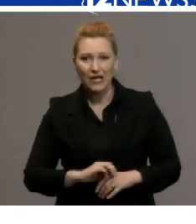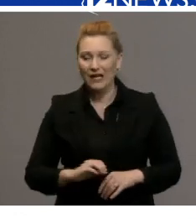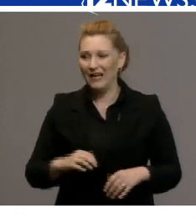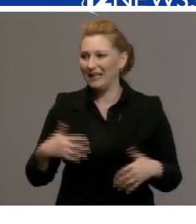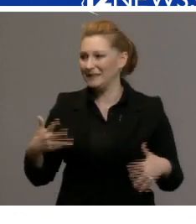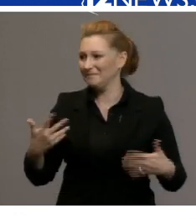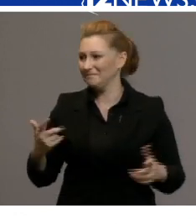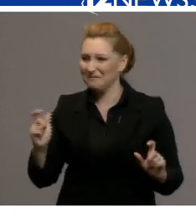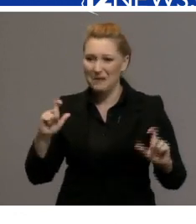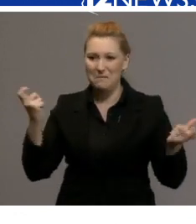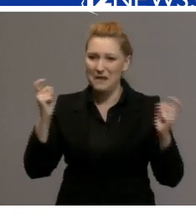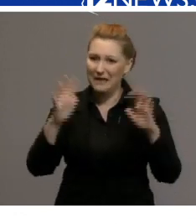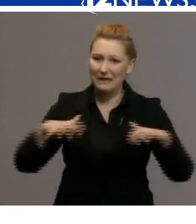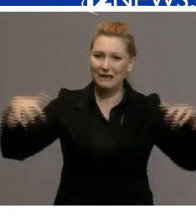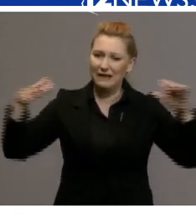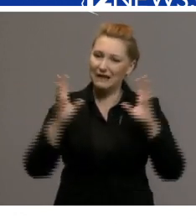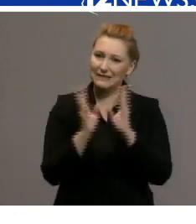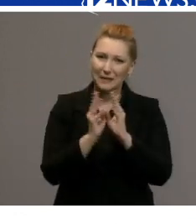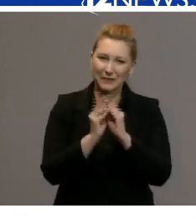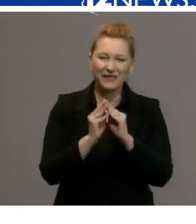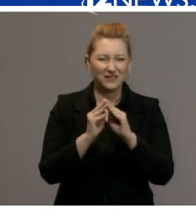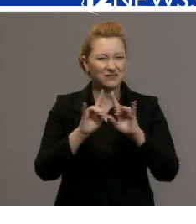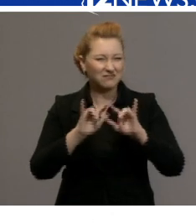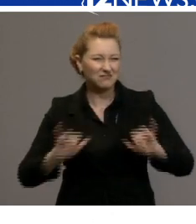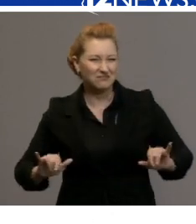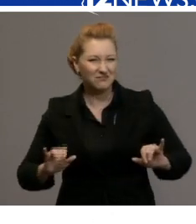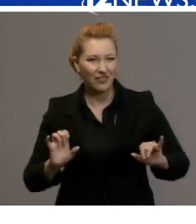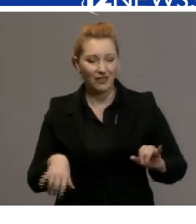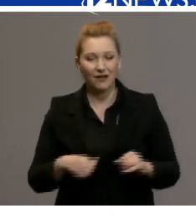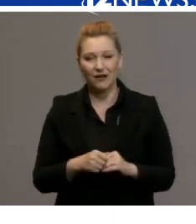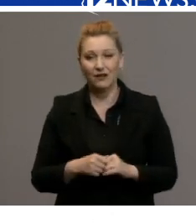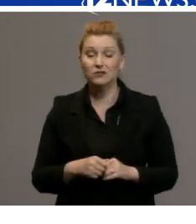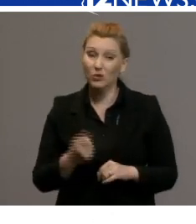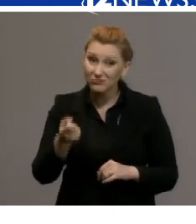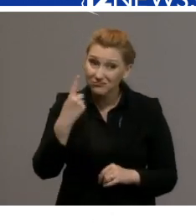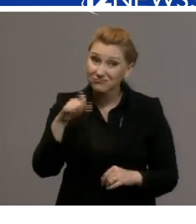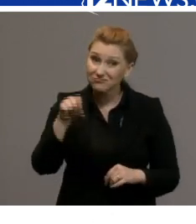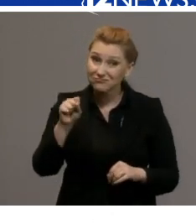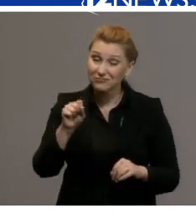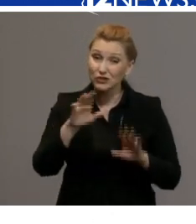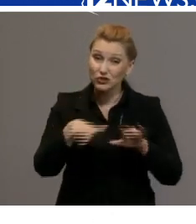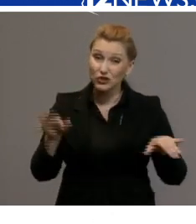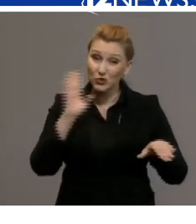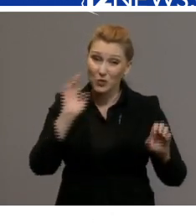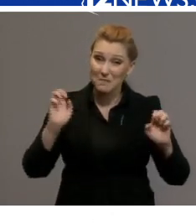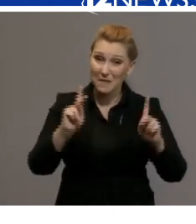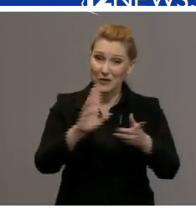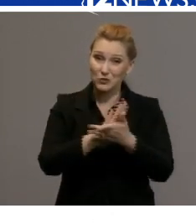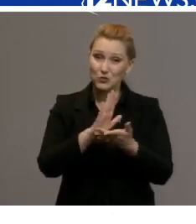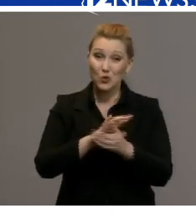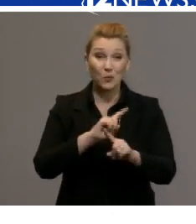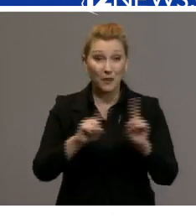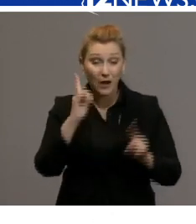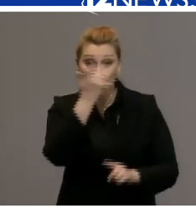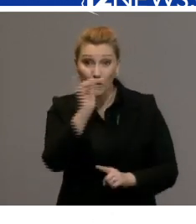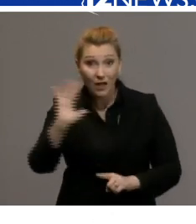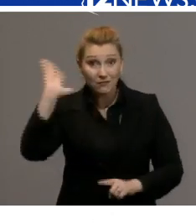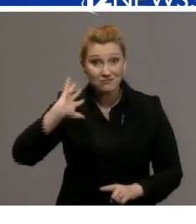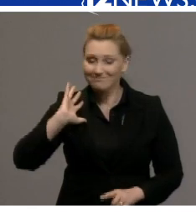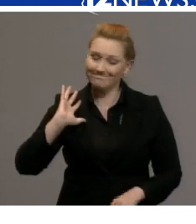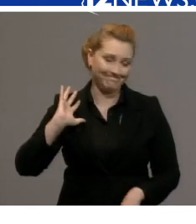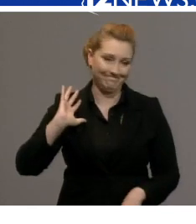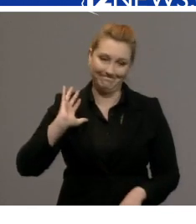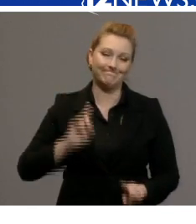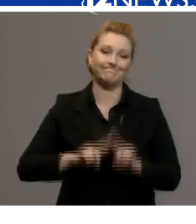assemblies. And so they will be back to school, but it'll be a new normal. Go to Stephanie and then